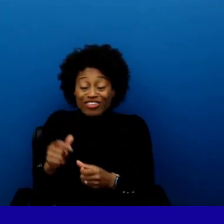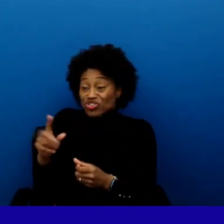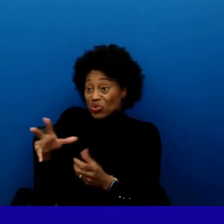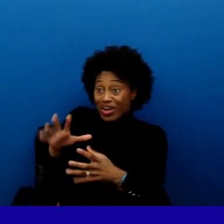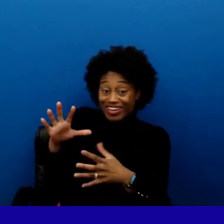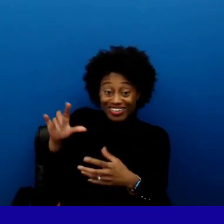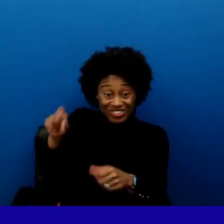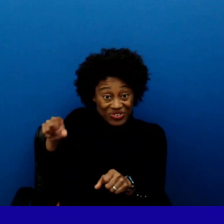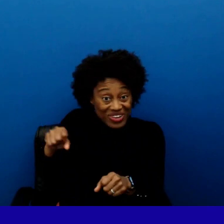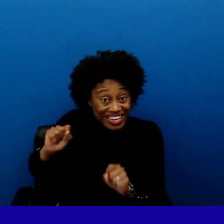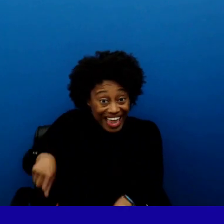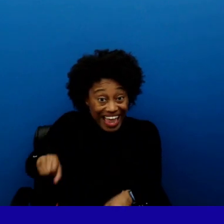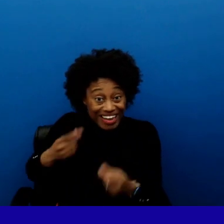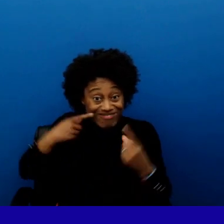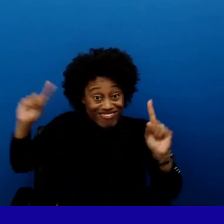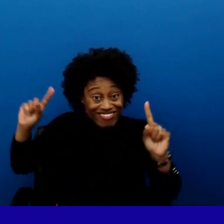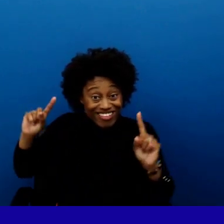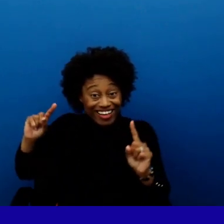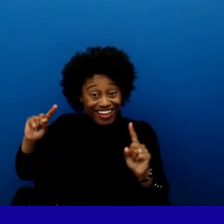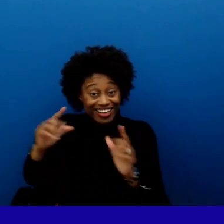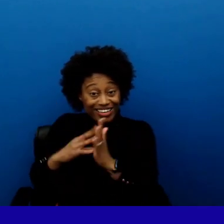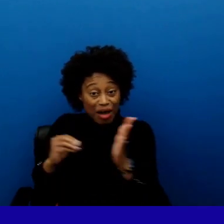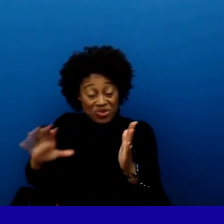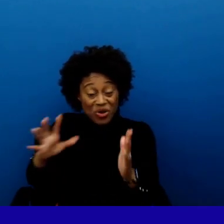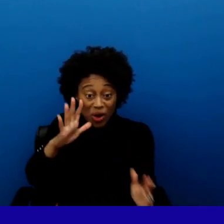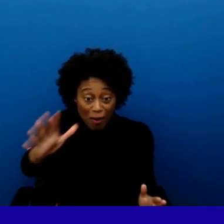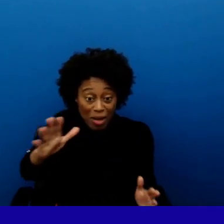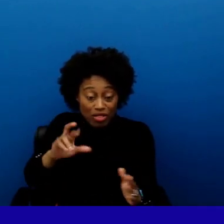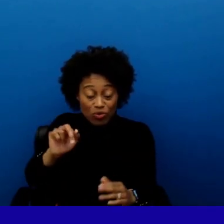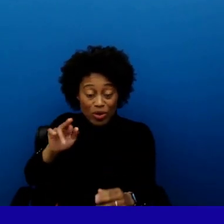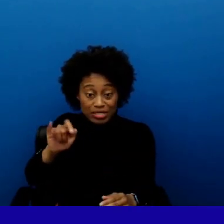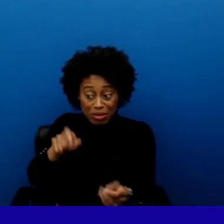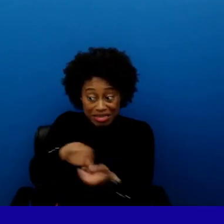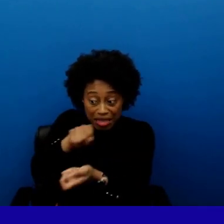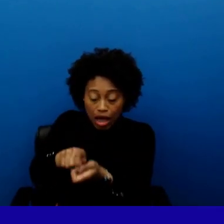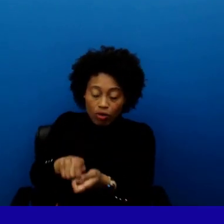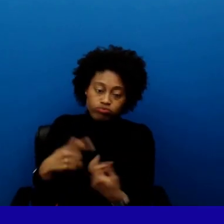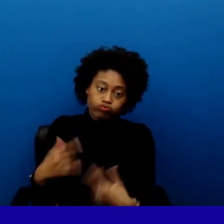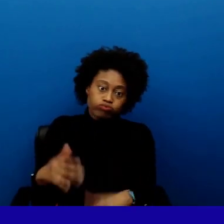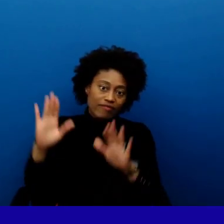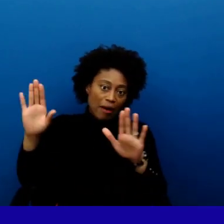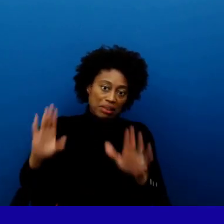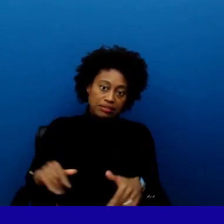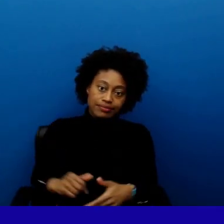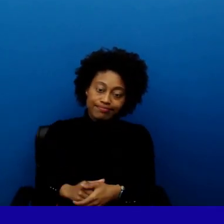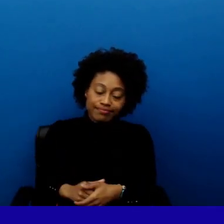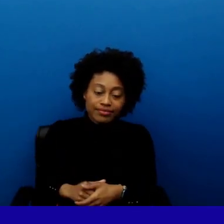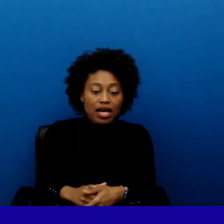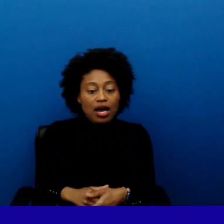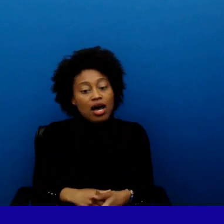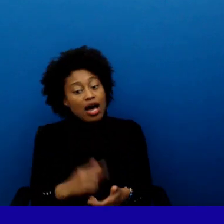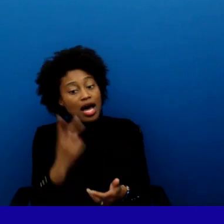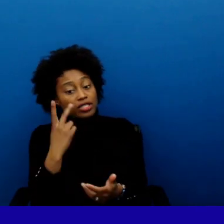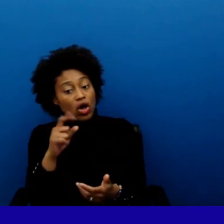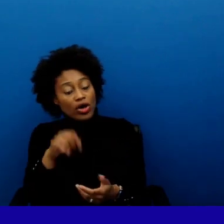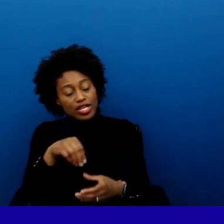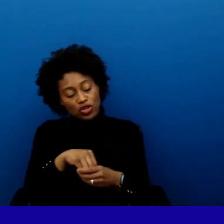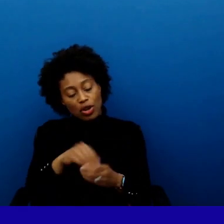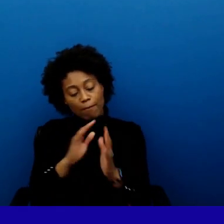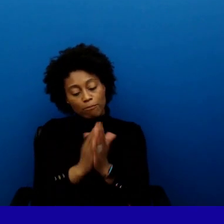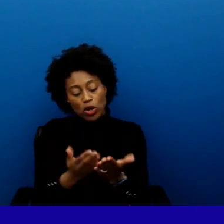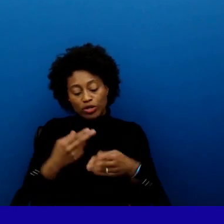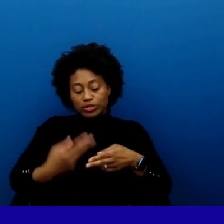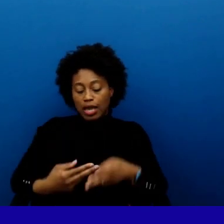love. That's just fabulous. So I saw in the book that you talked about Pantrify,